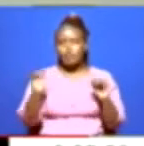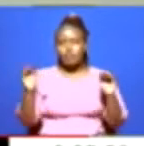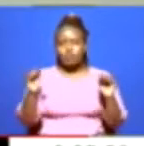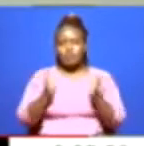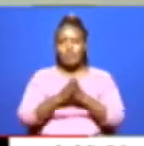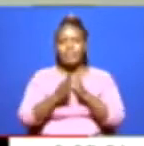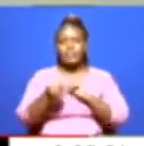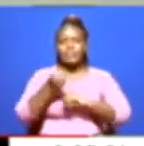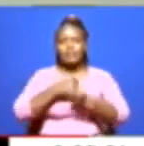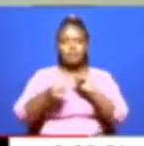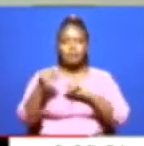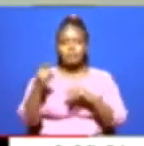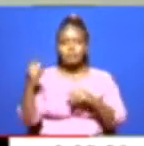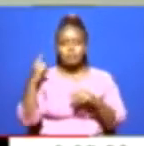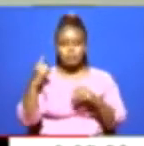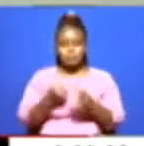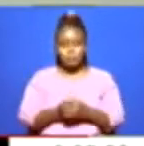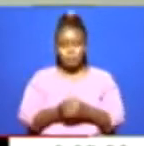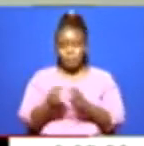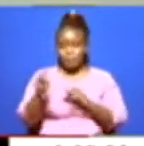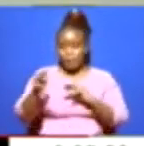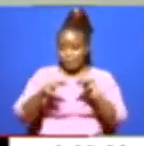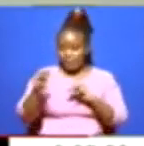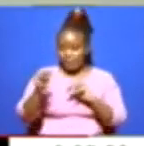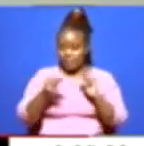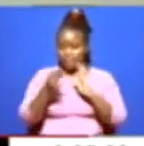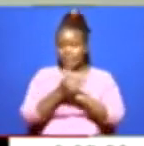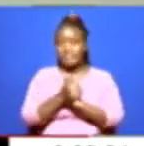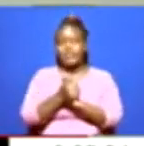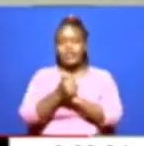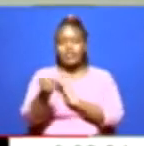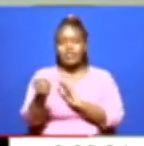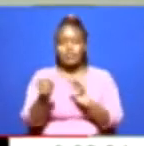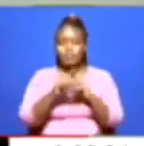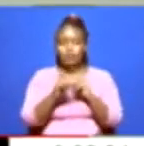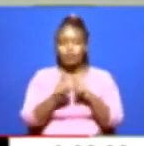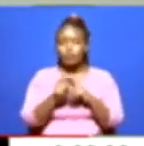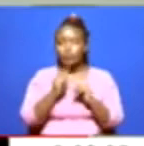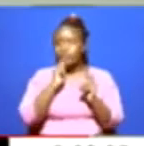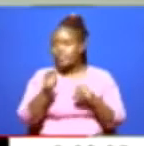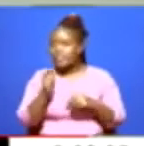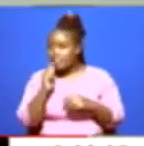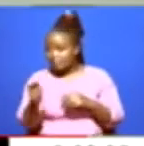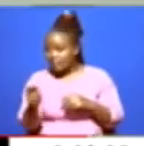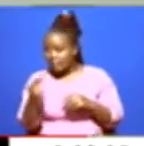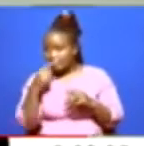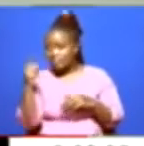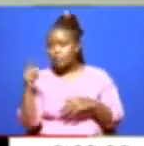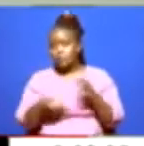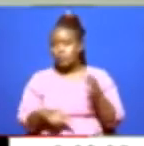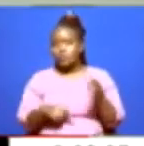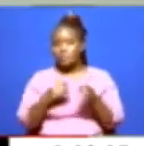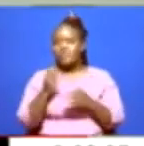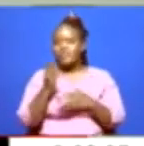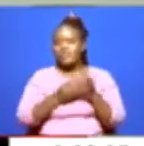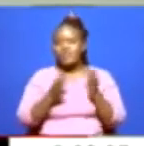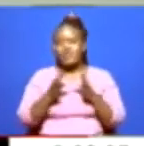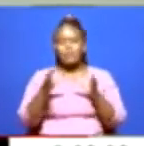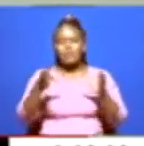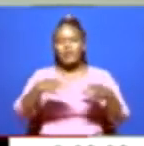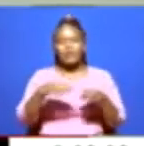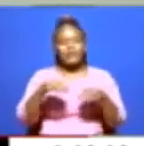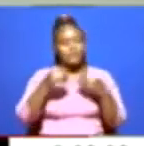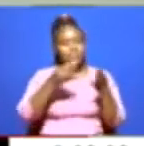A supply chain and management expert, Justus Kinoti, also testified that the particulars of some of the companies awarded